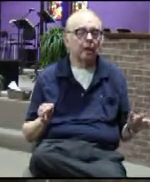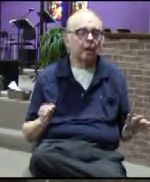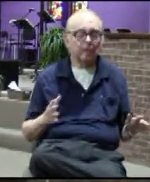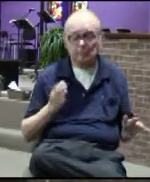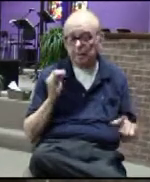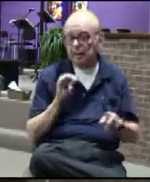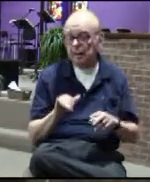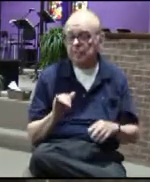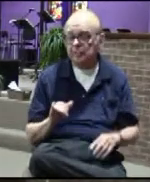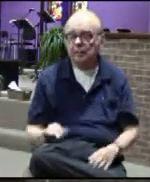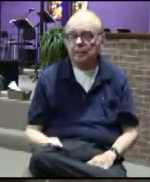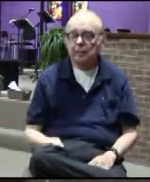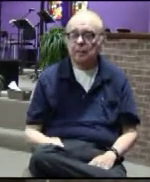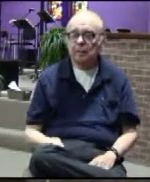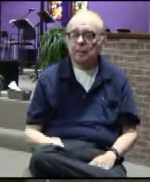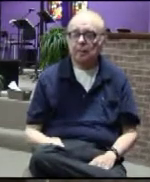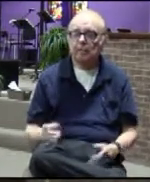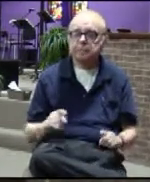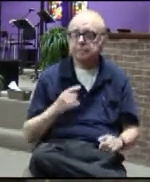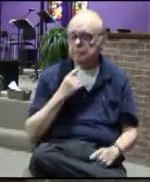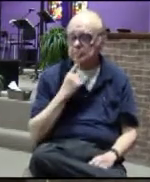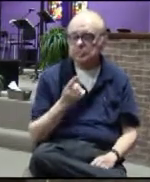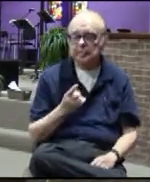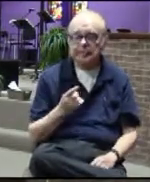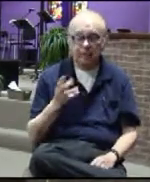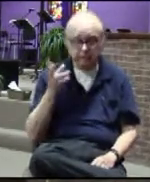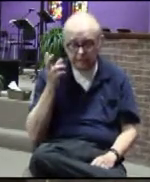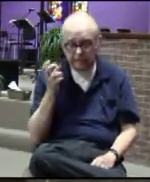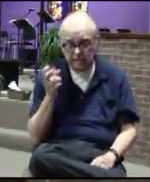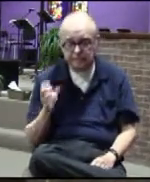or better yet when he says to Satan